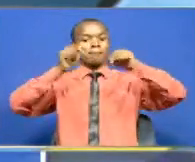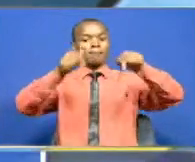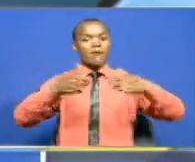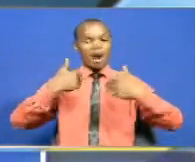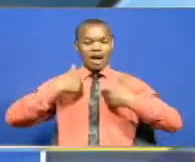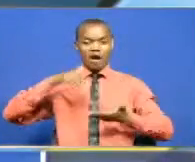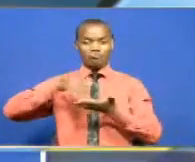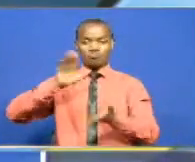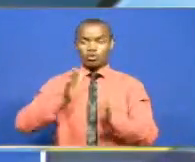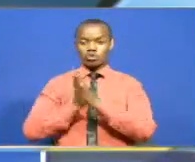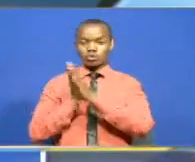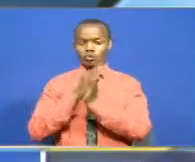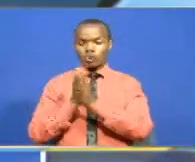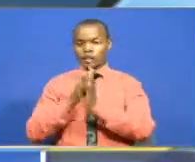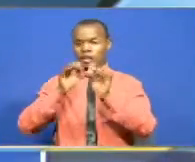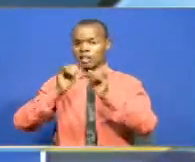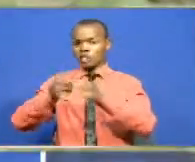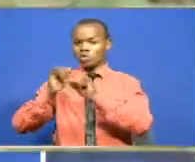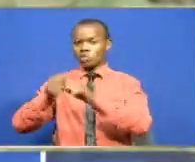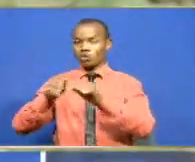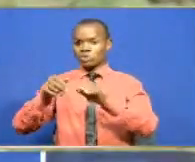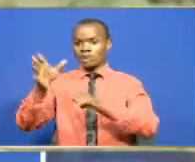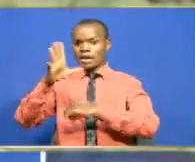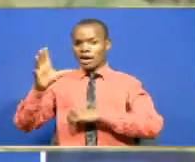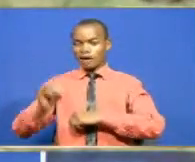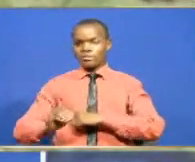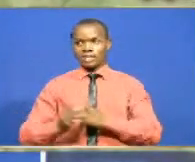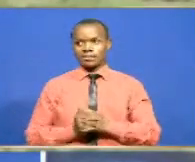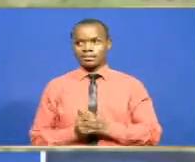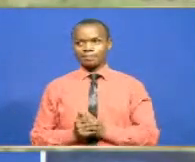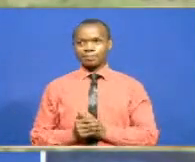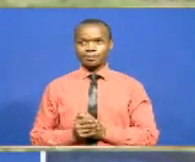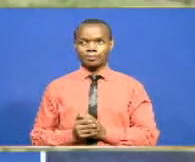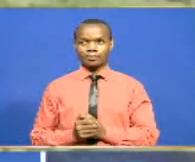and other stories from across the borders.